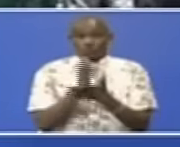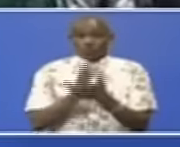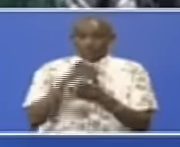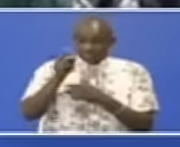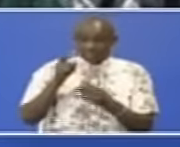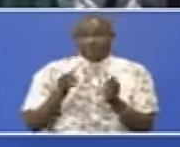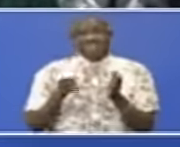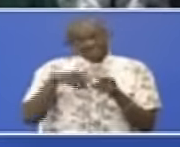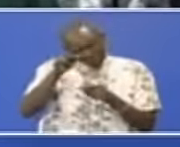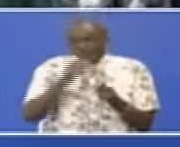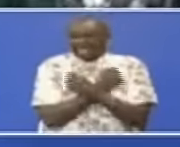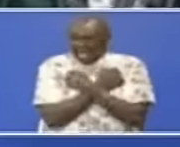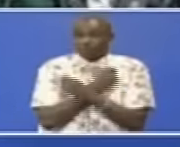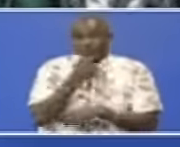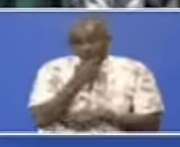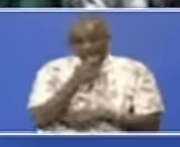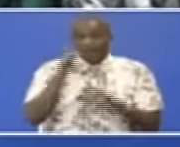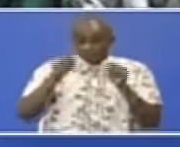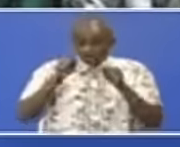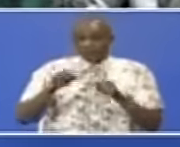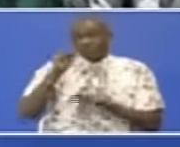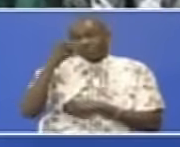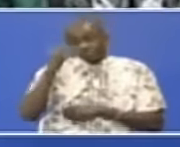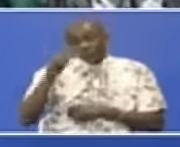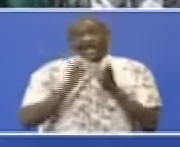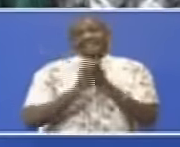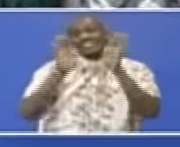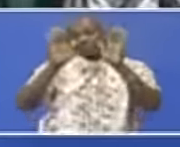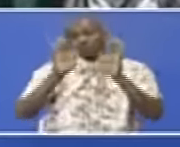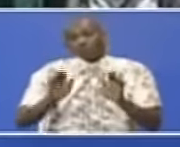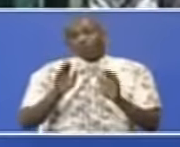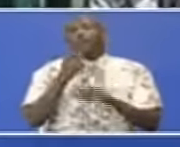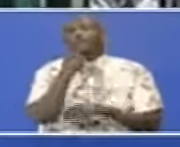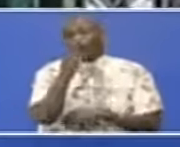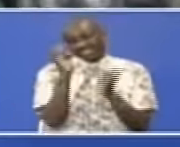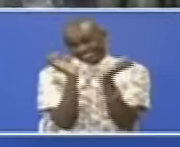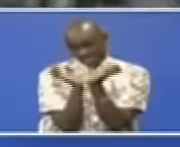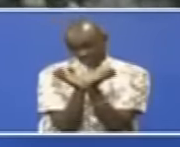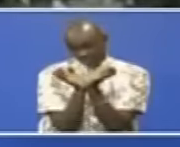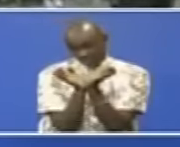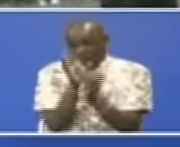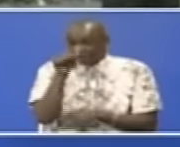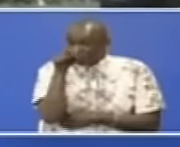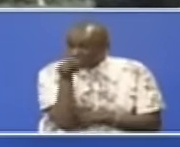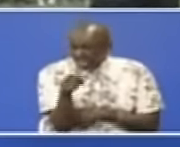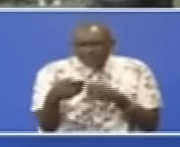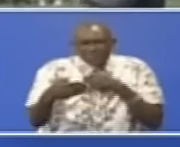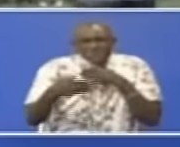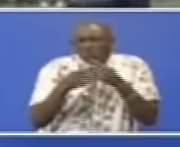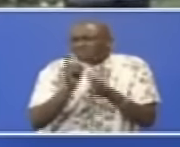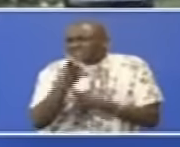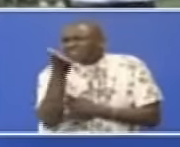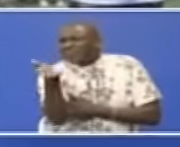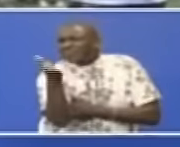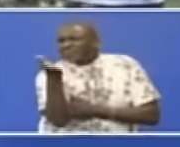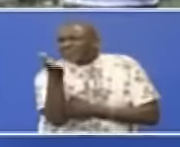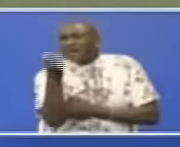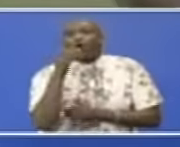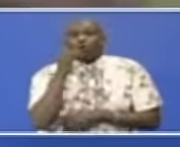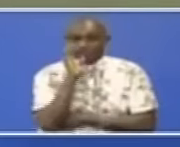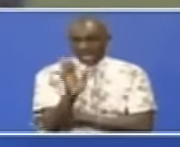fan Bokello was set to play Sony Sugar at Kisumu's Moi Stadium. The stadium is only a few minutes' drive from the